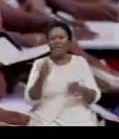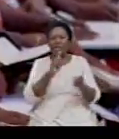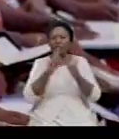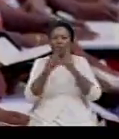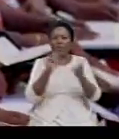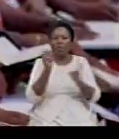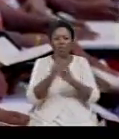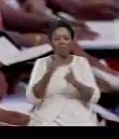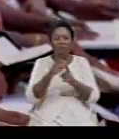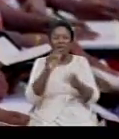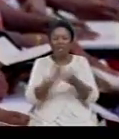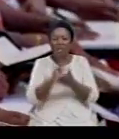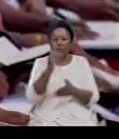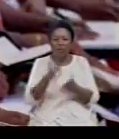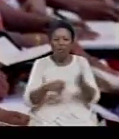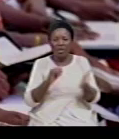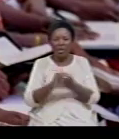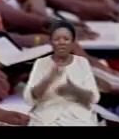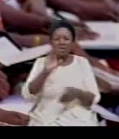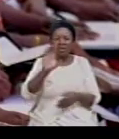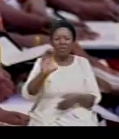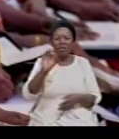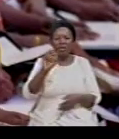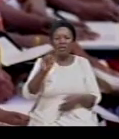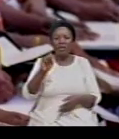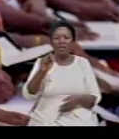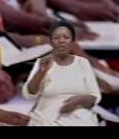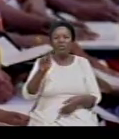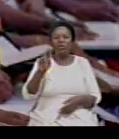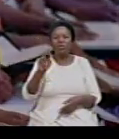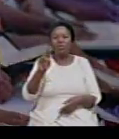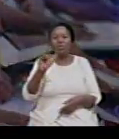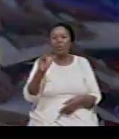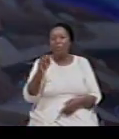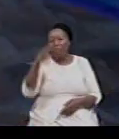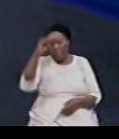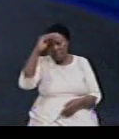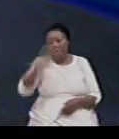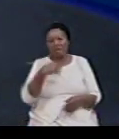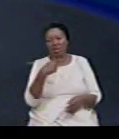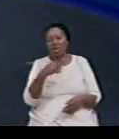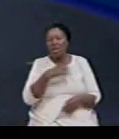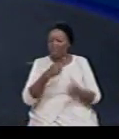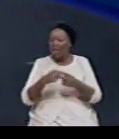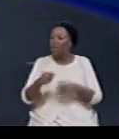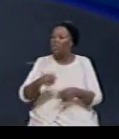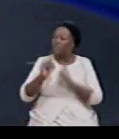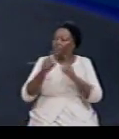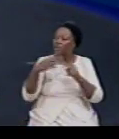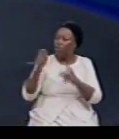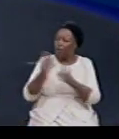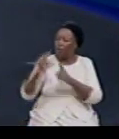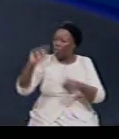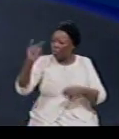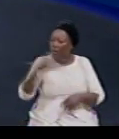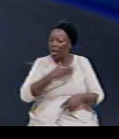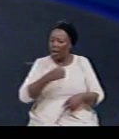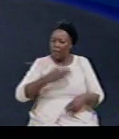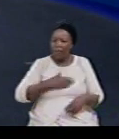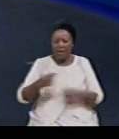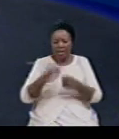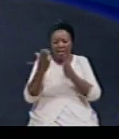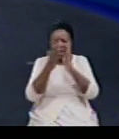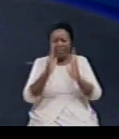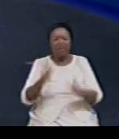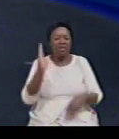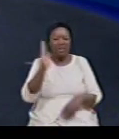that centurion did. And the centurion said, speak the word only, and my servant shall